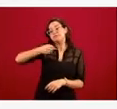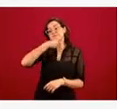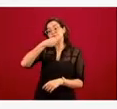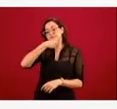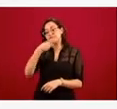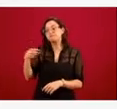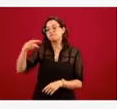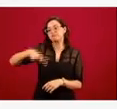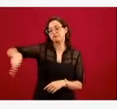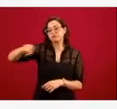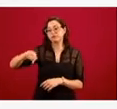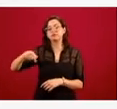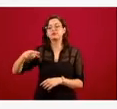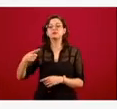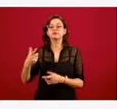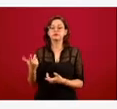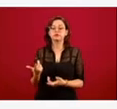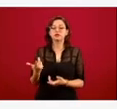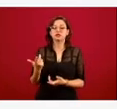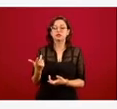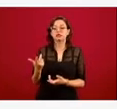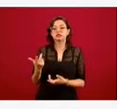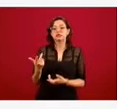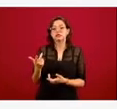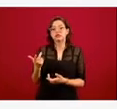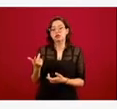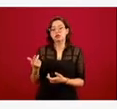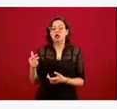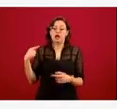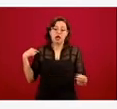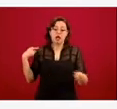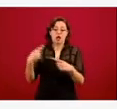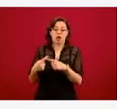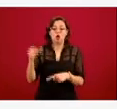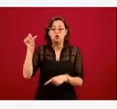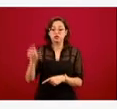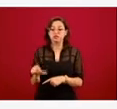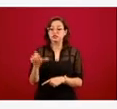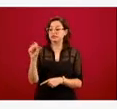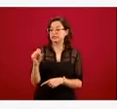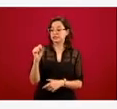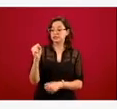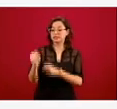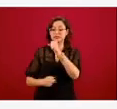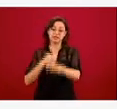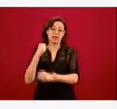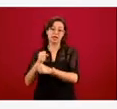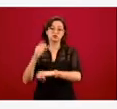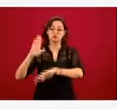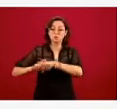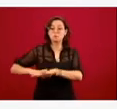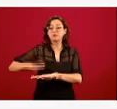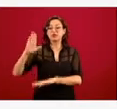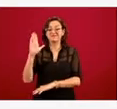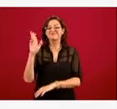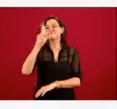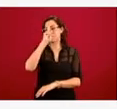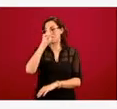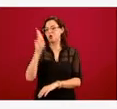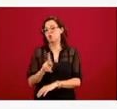can see that the older the person is, the more likely they are to be in the need